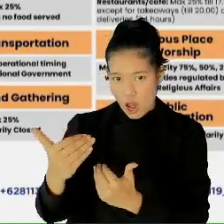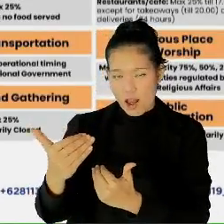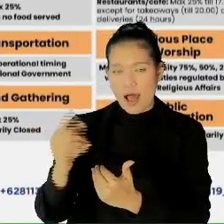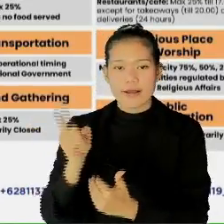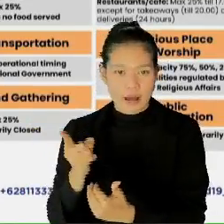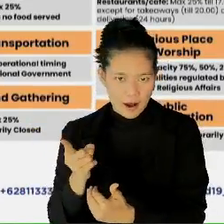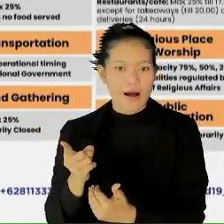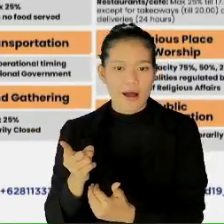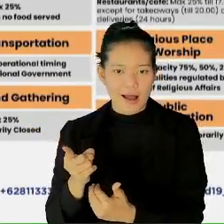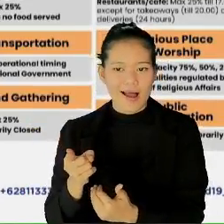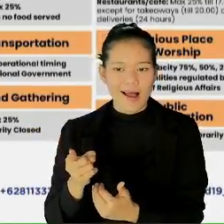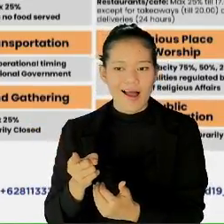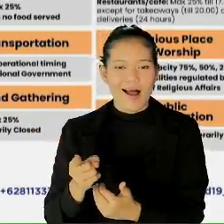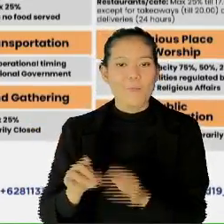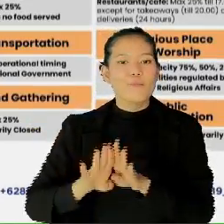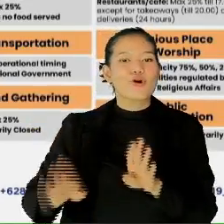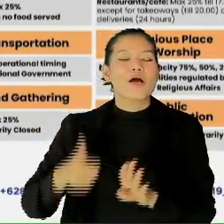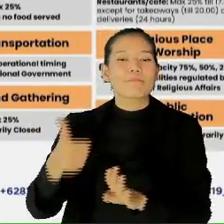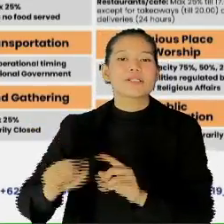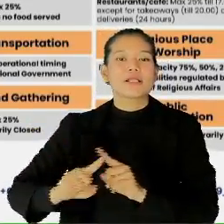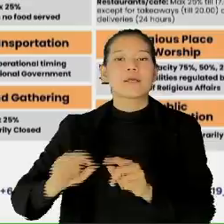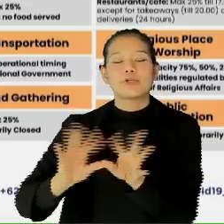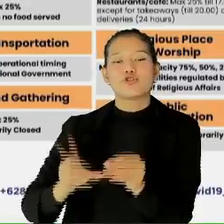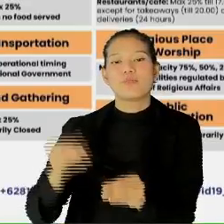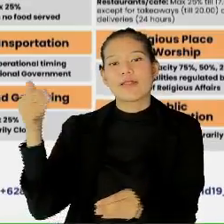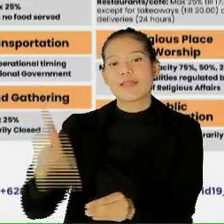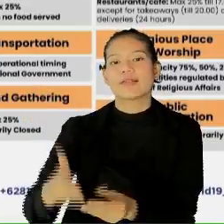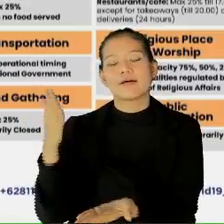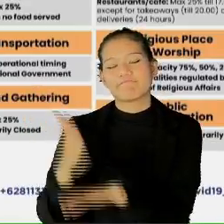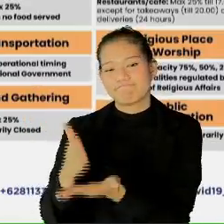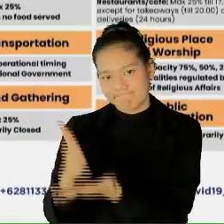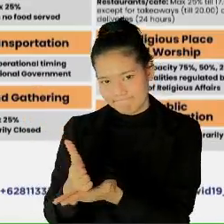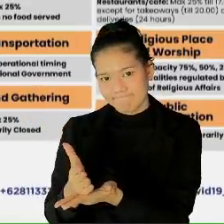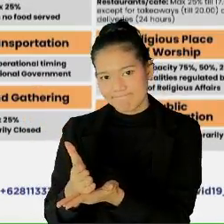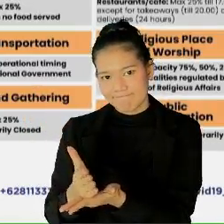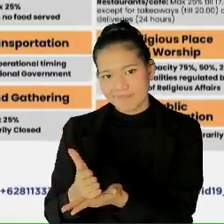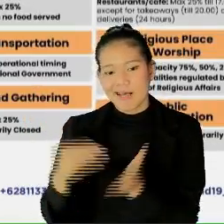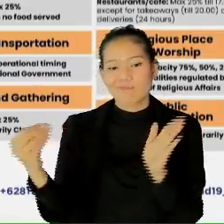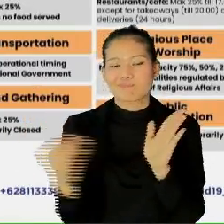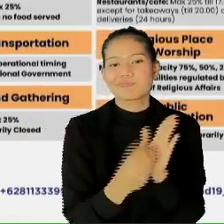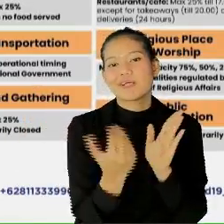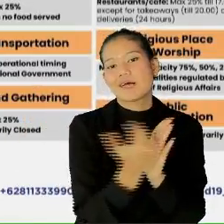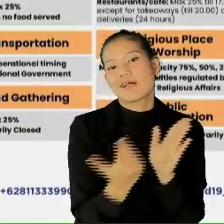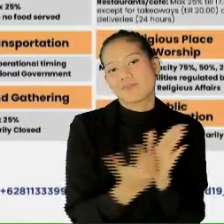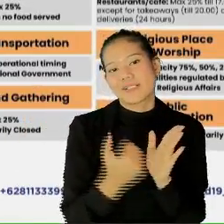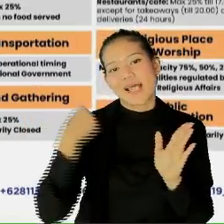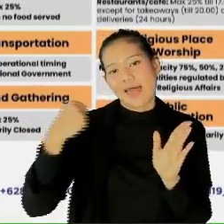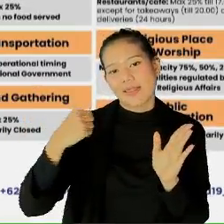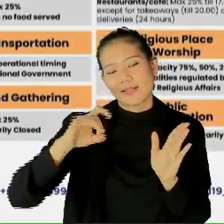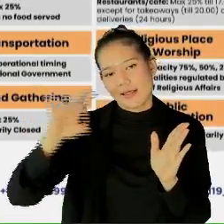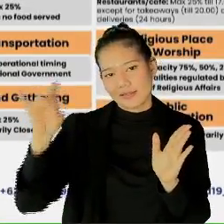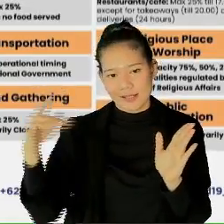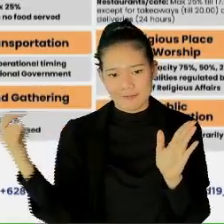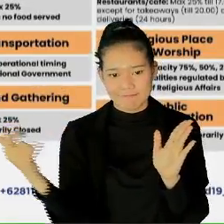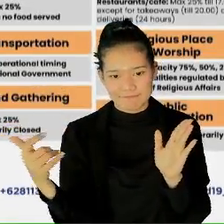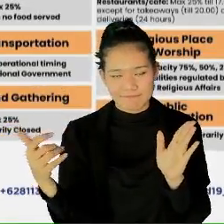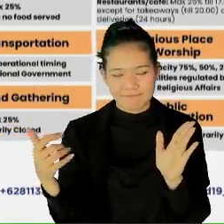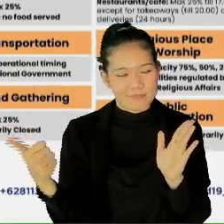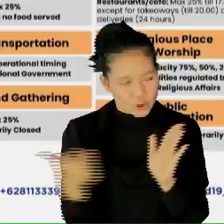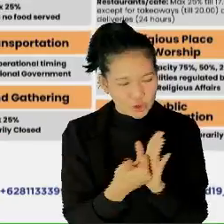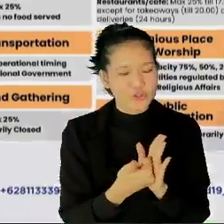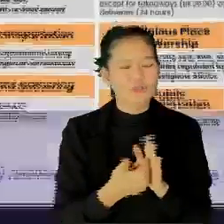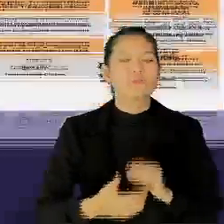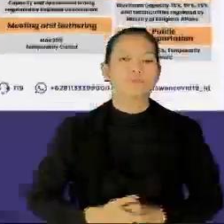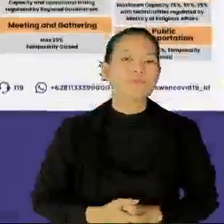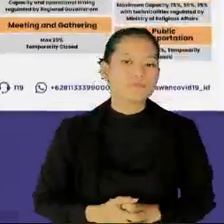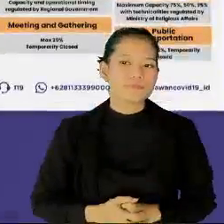2 with capacity limitations and implementations of detailed health protocols have been regulated. And